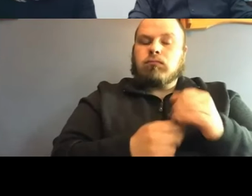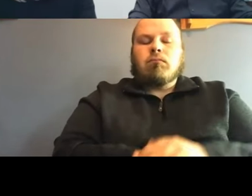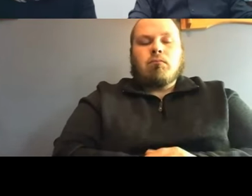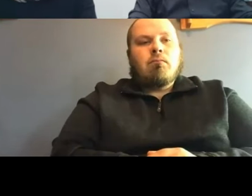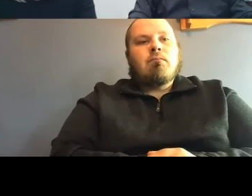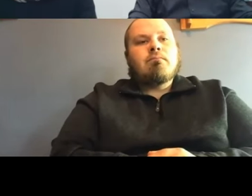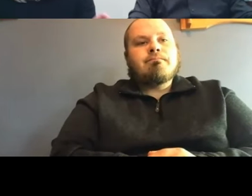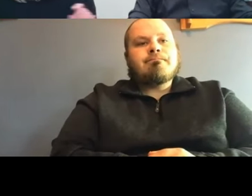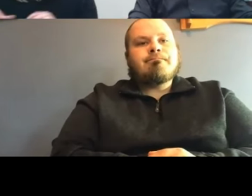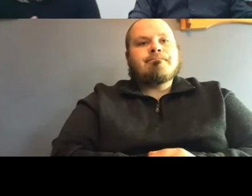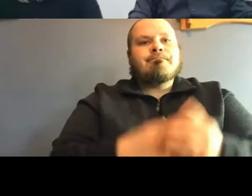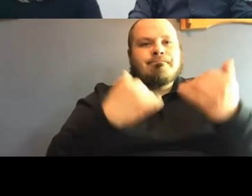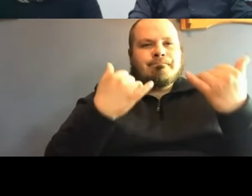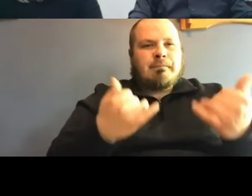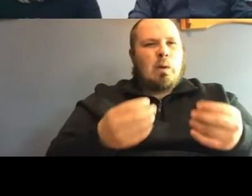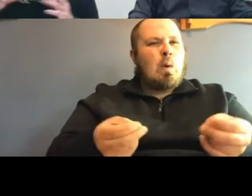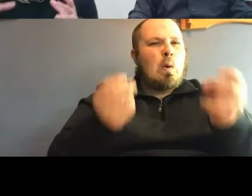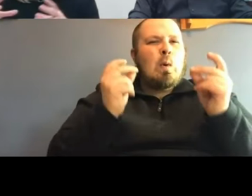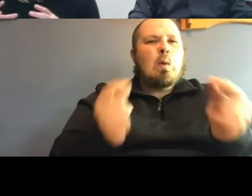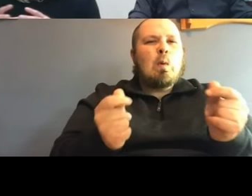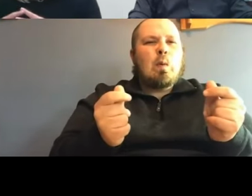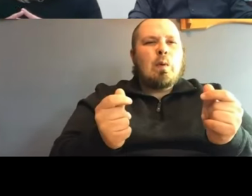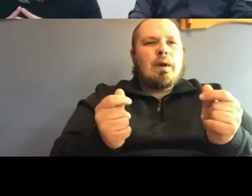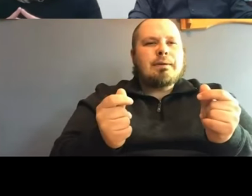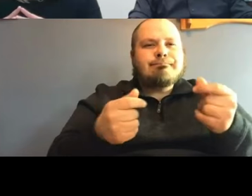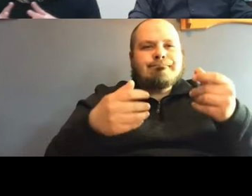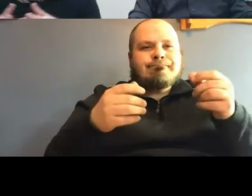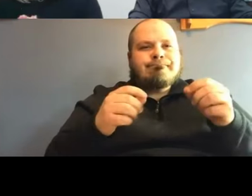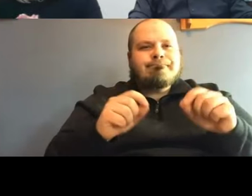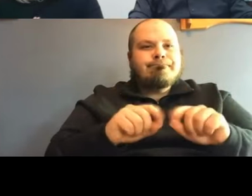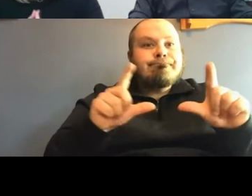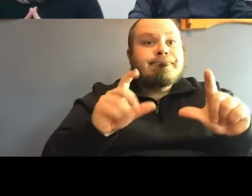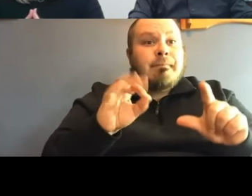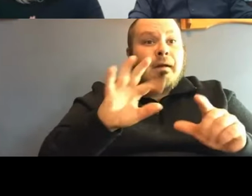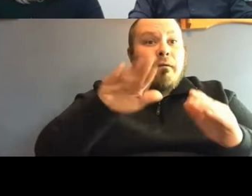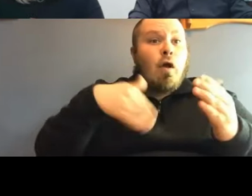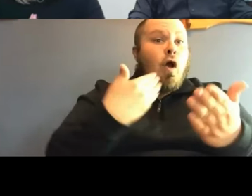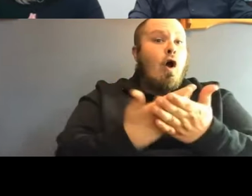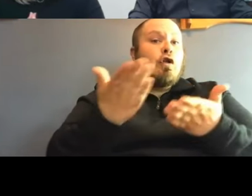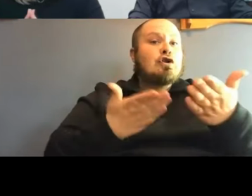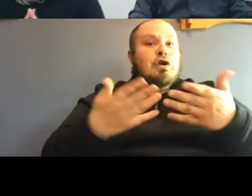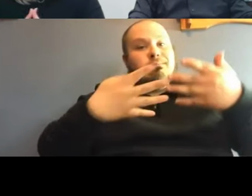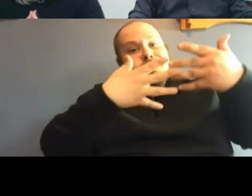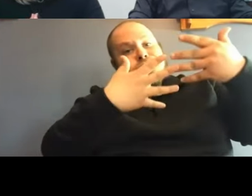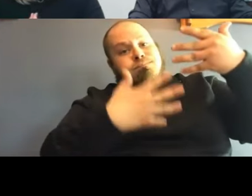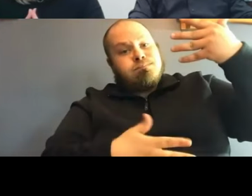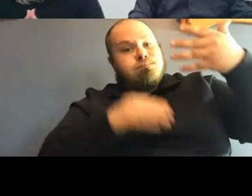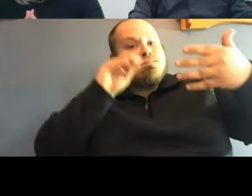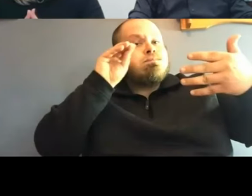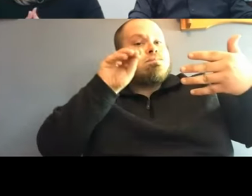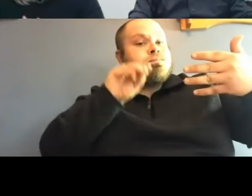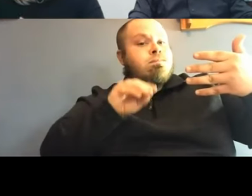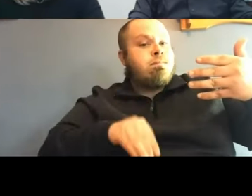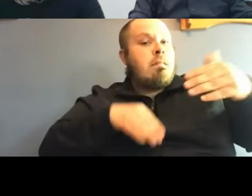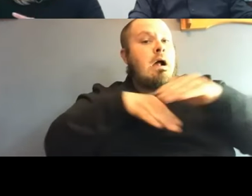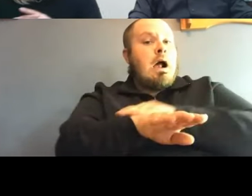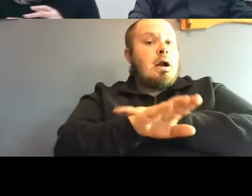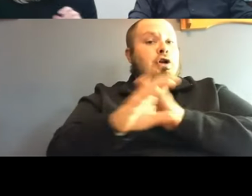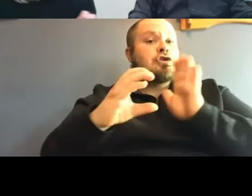And this is just a quick kind of capture of all the services that are listed under